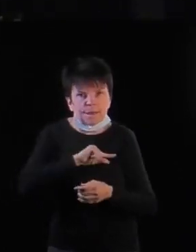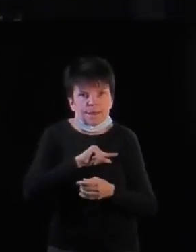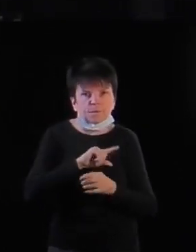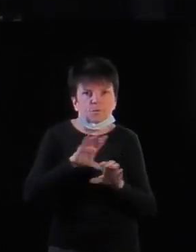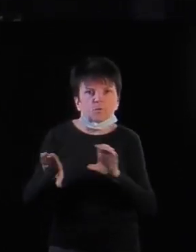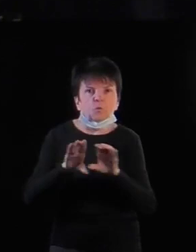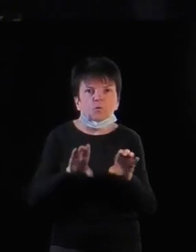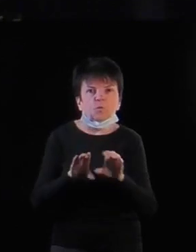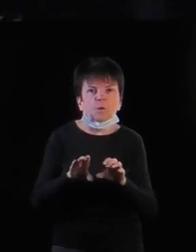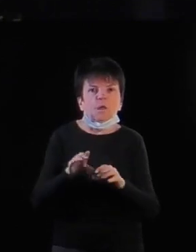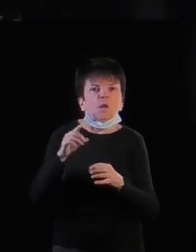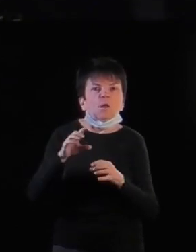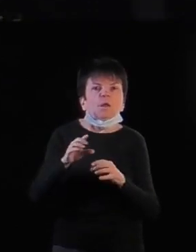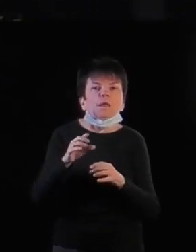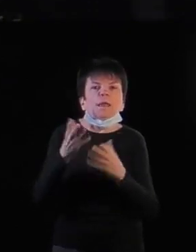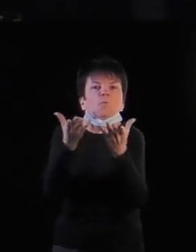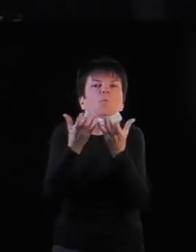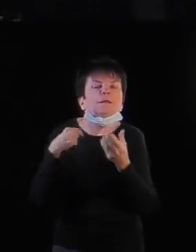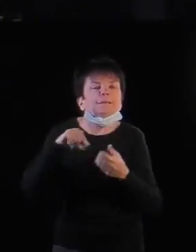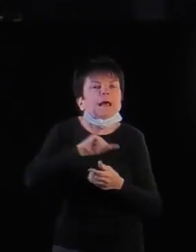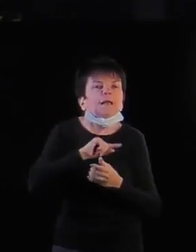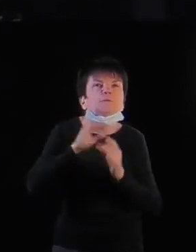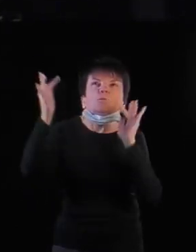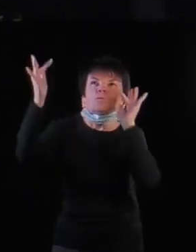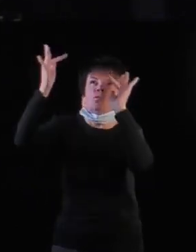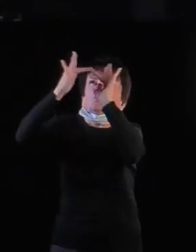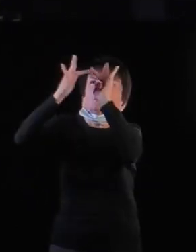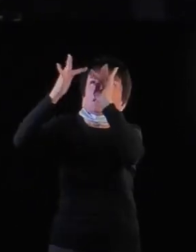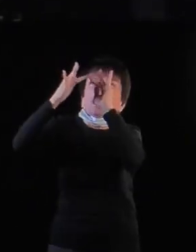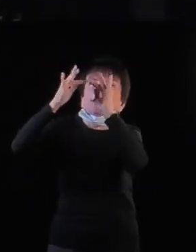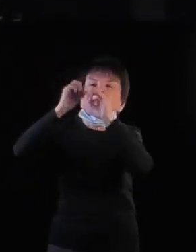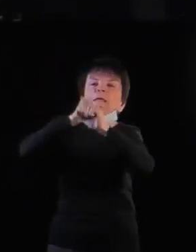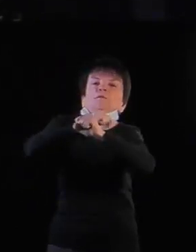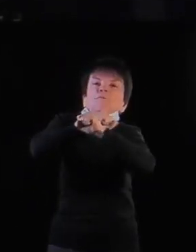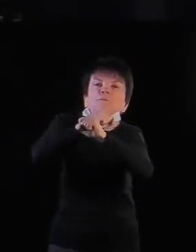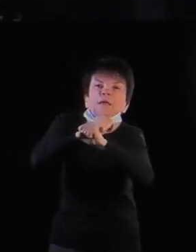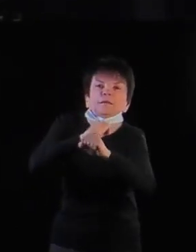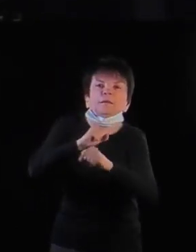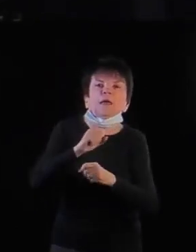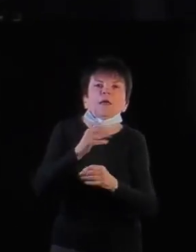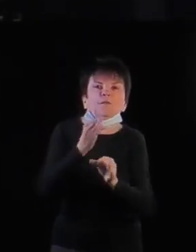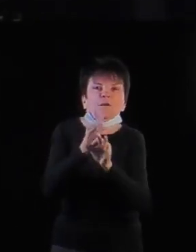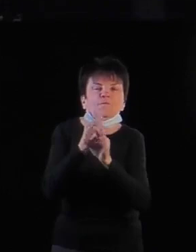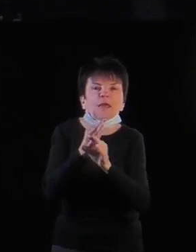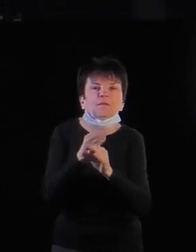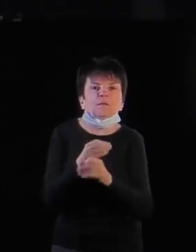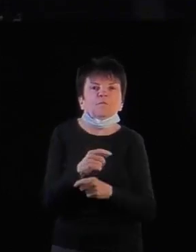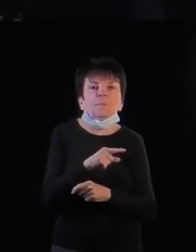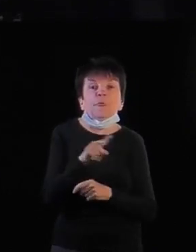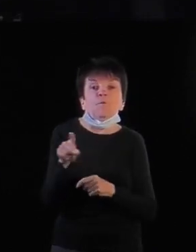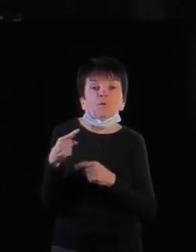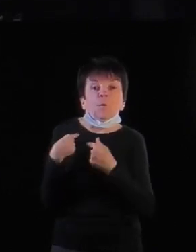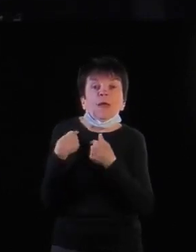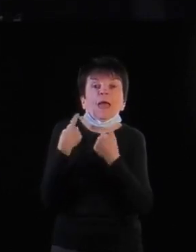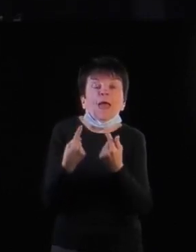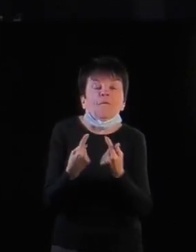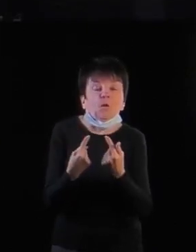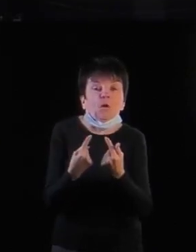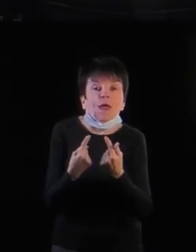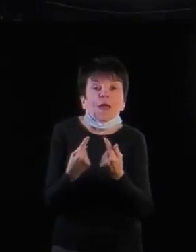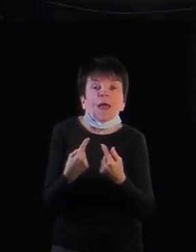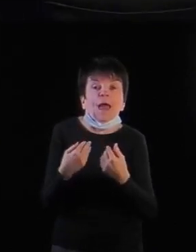us to connect with him. He is wanting us to defend for the faith. Have you ever had someone defend